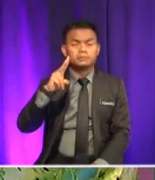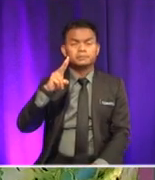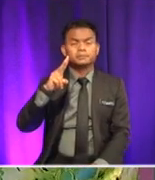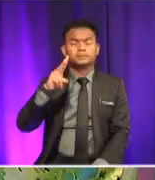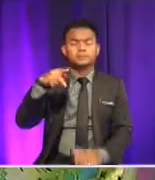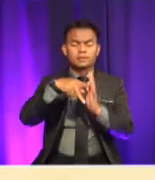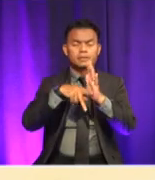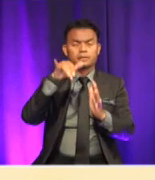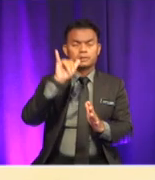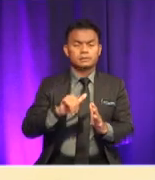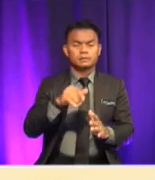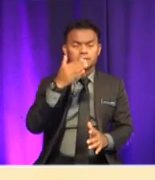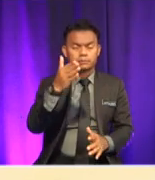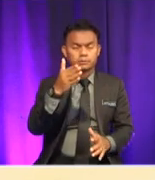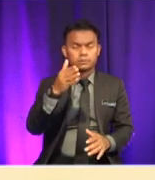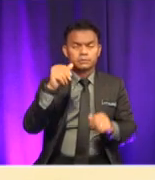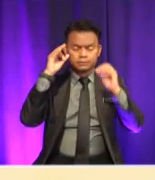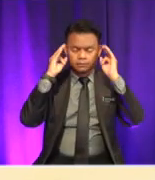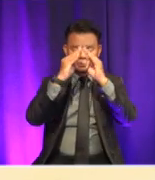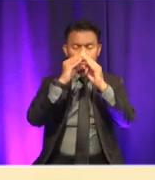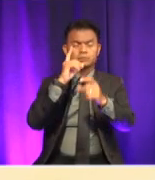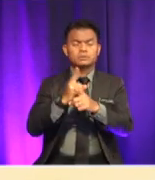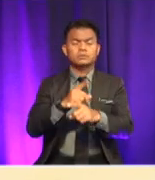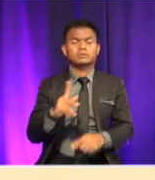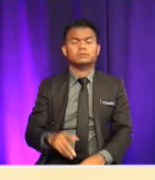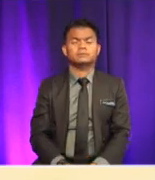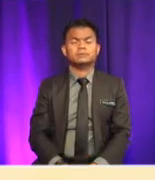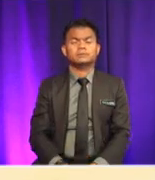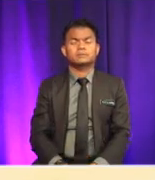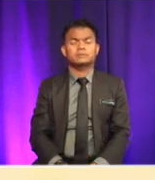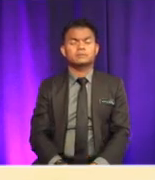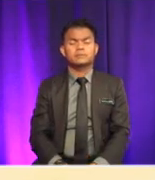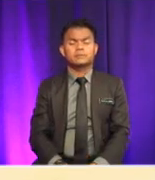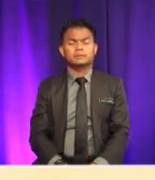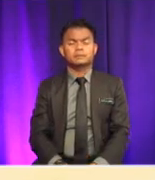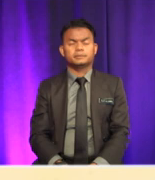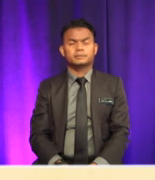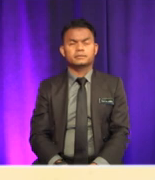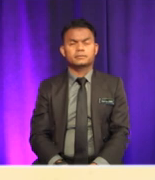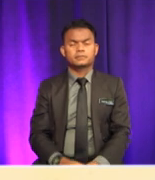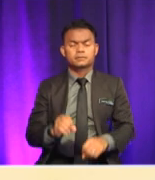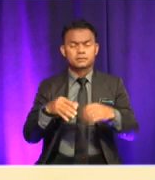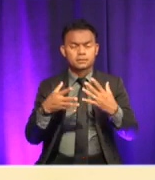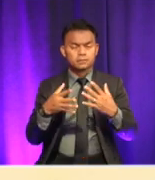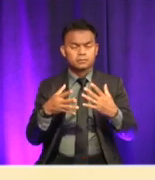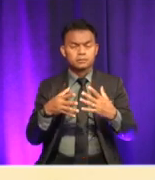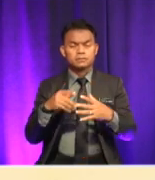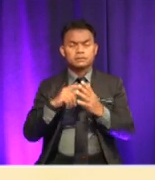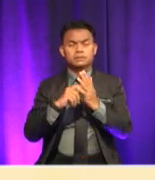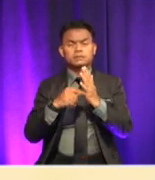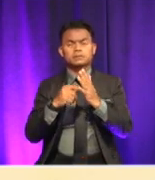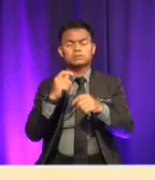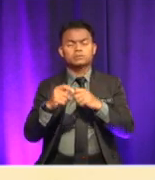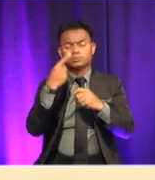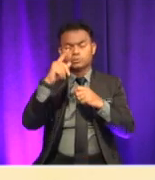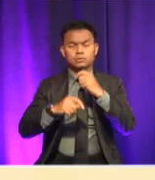how. So how we're looking at the process. How does Min Fong Ho make this scene such a